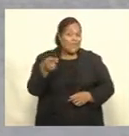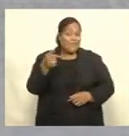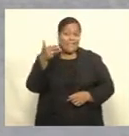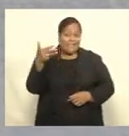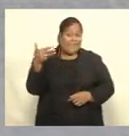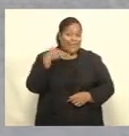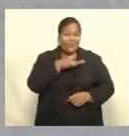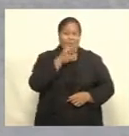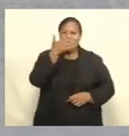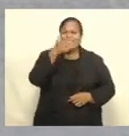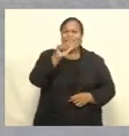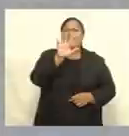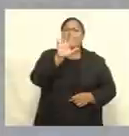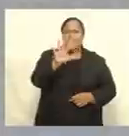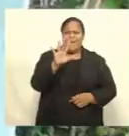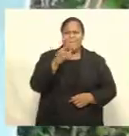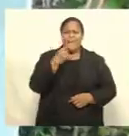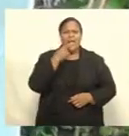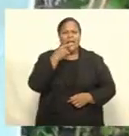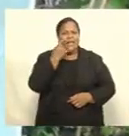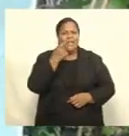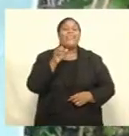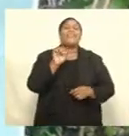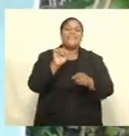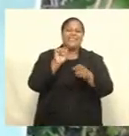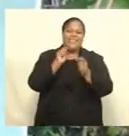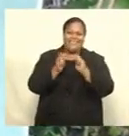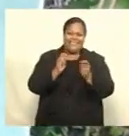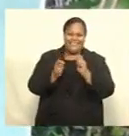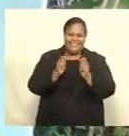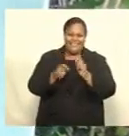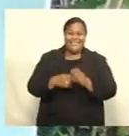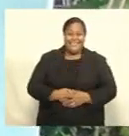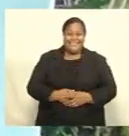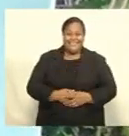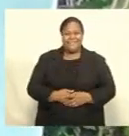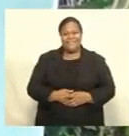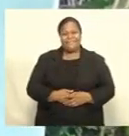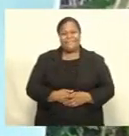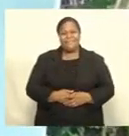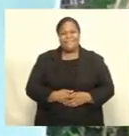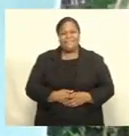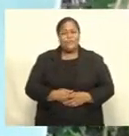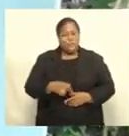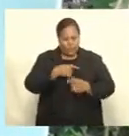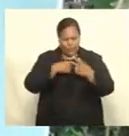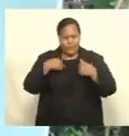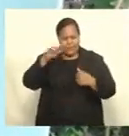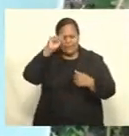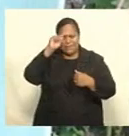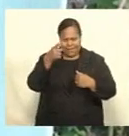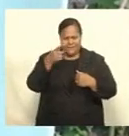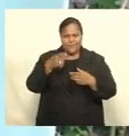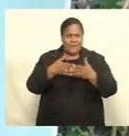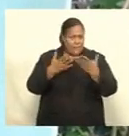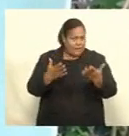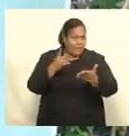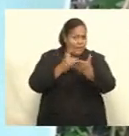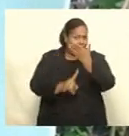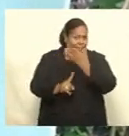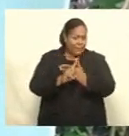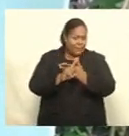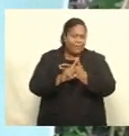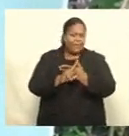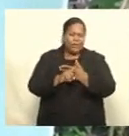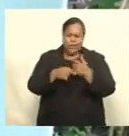1,975 random swab tests. The public should understand the situation on the ground at the moment and assist and follow